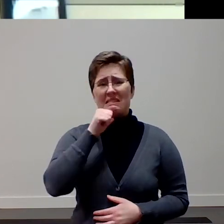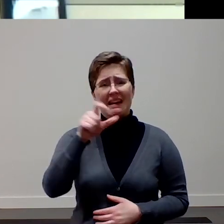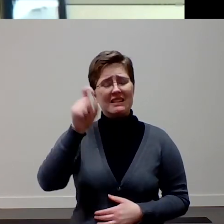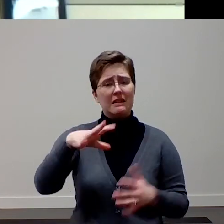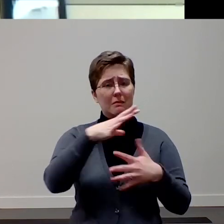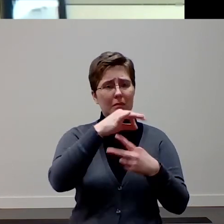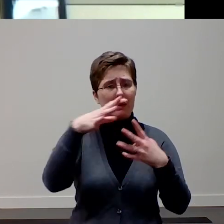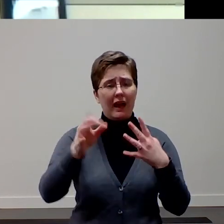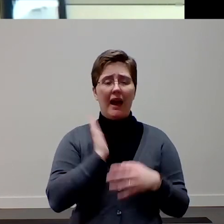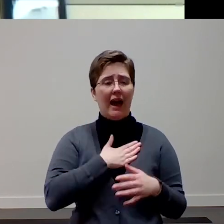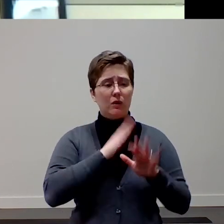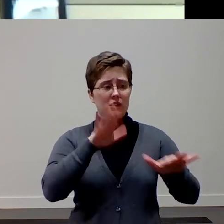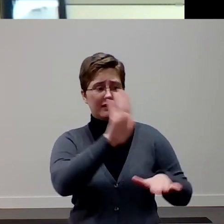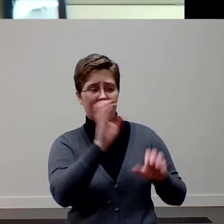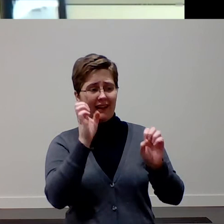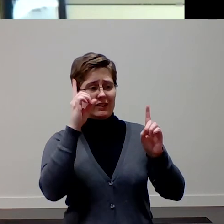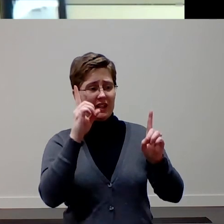Right now they have